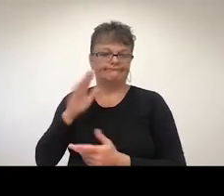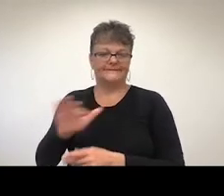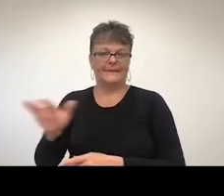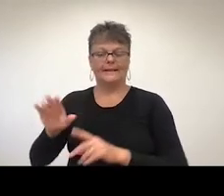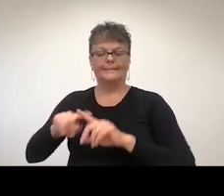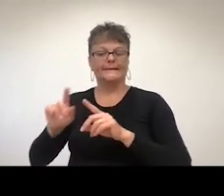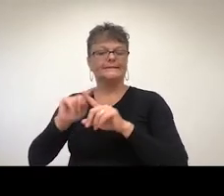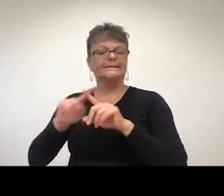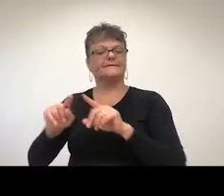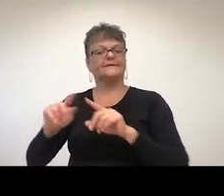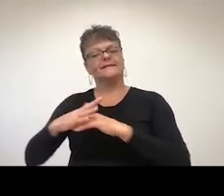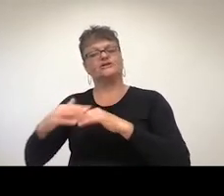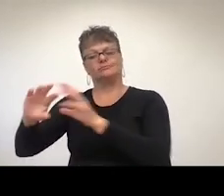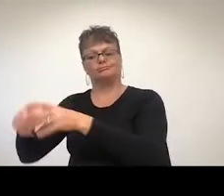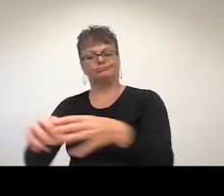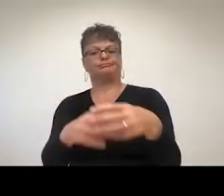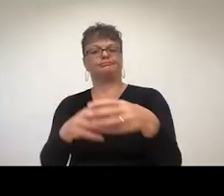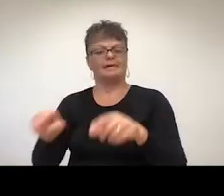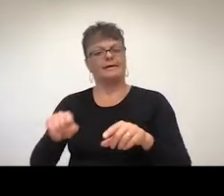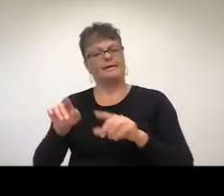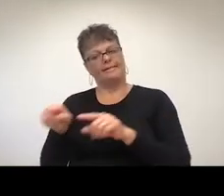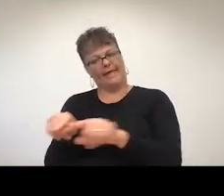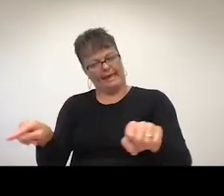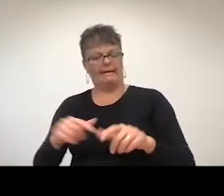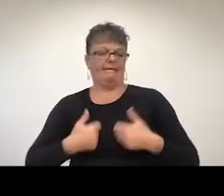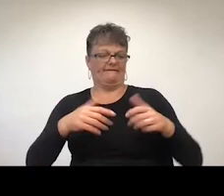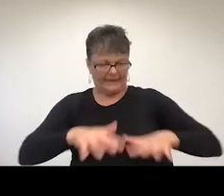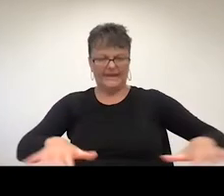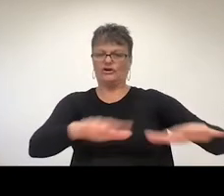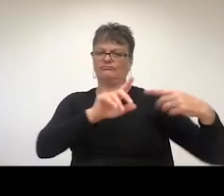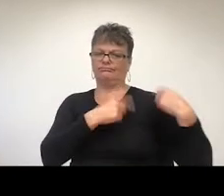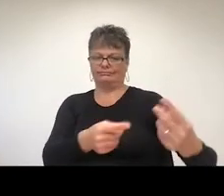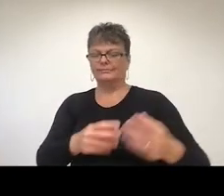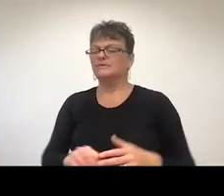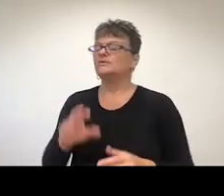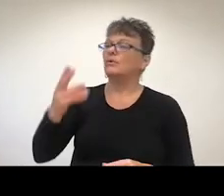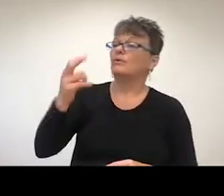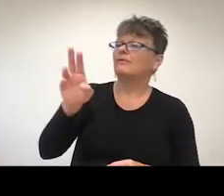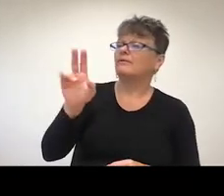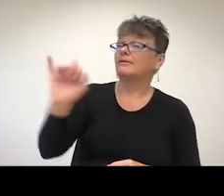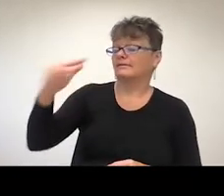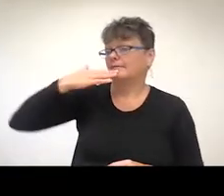say earlier, Heidi, about the opportunity to continue to learn and dive into histories